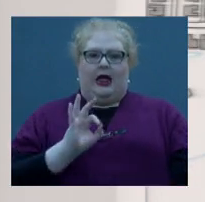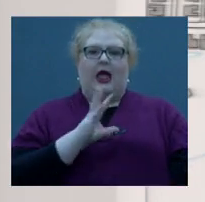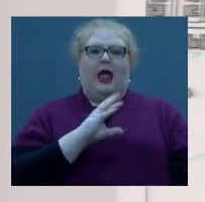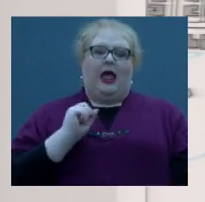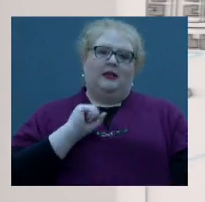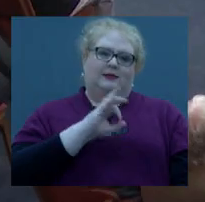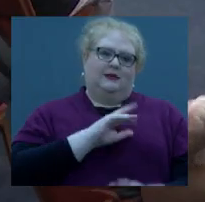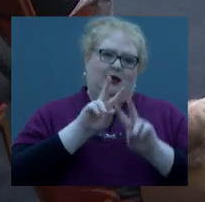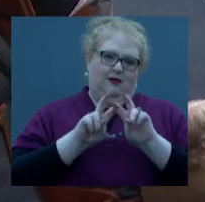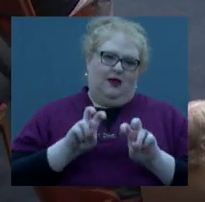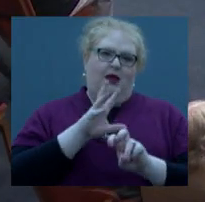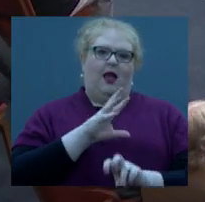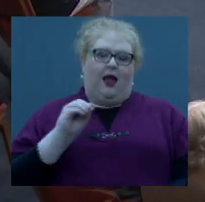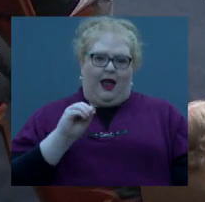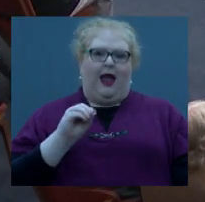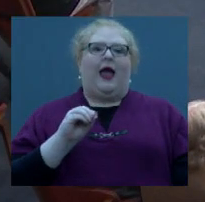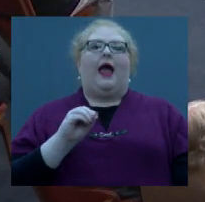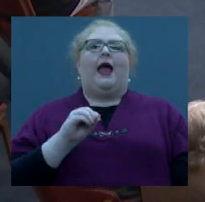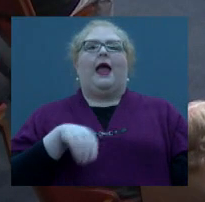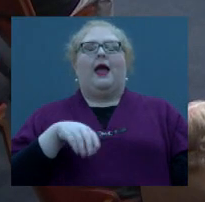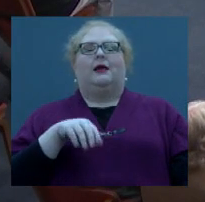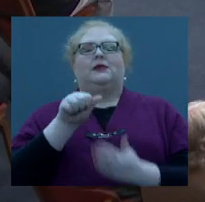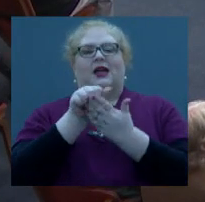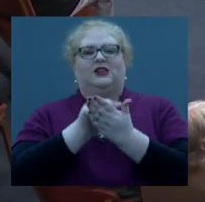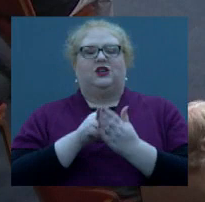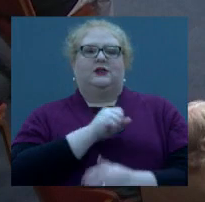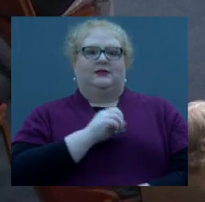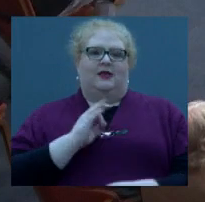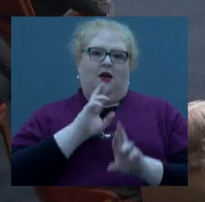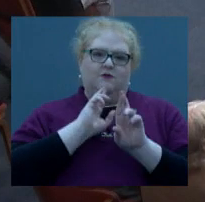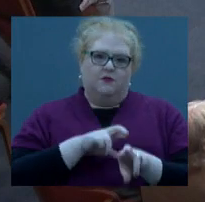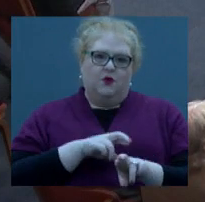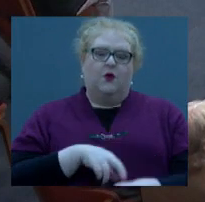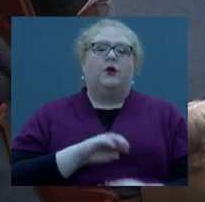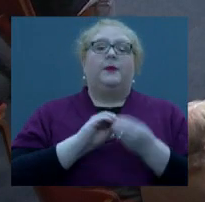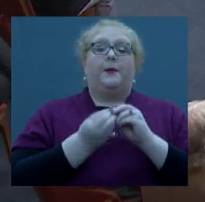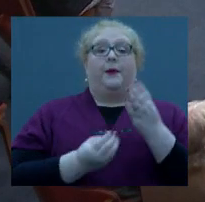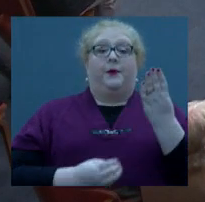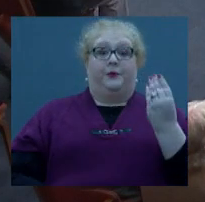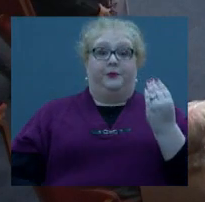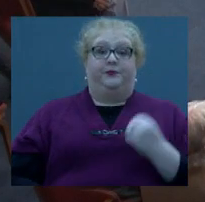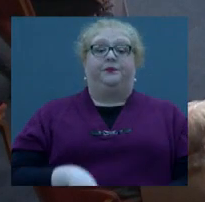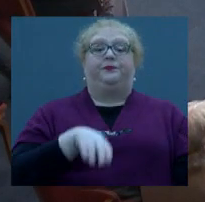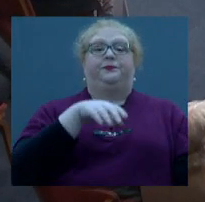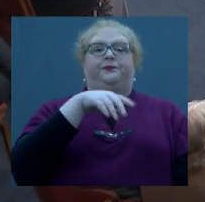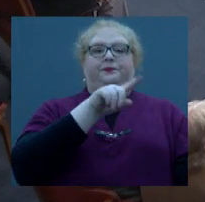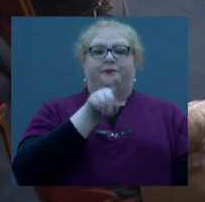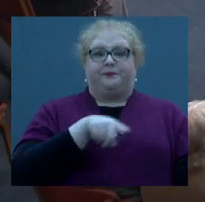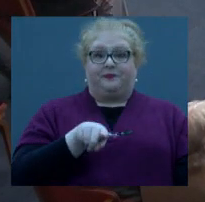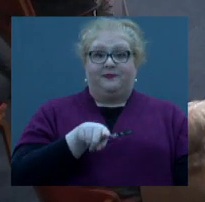staff analysis in the agenda staff report. Item 14, file